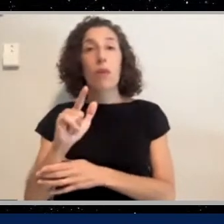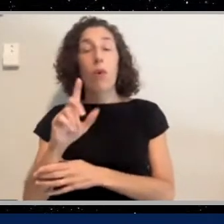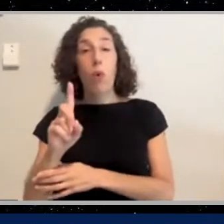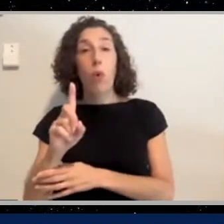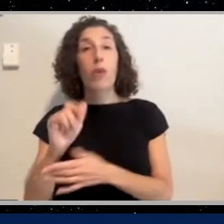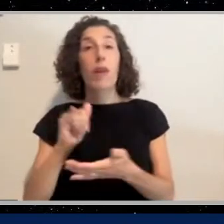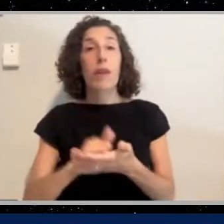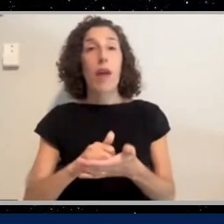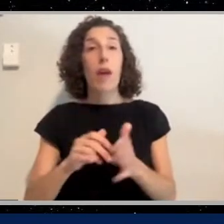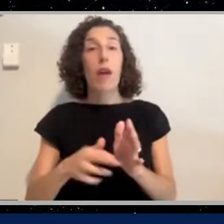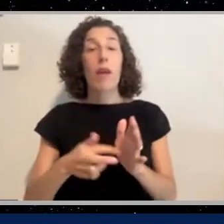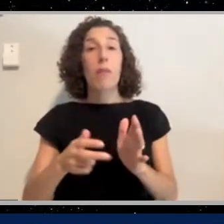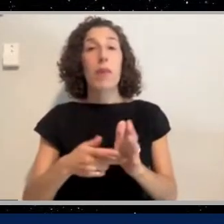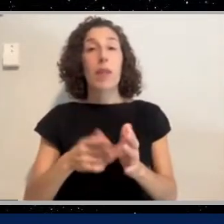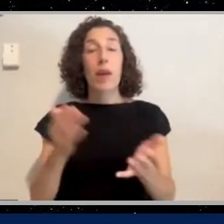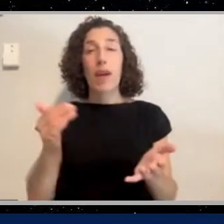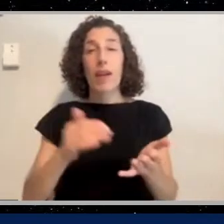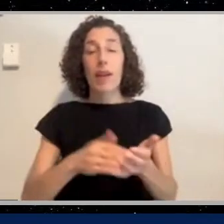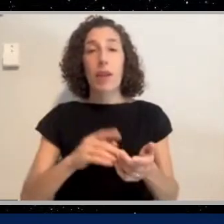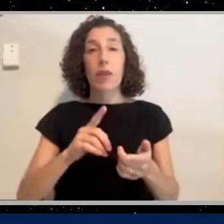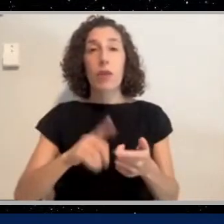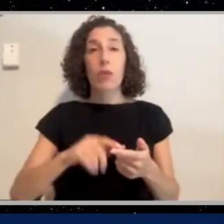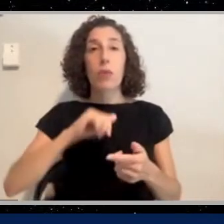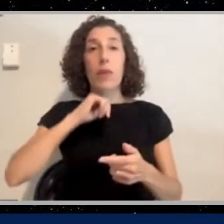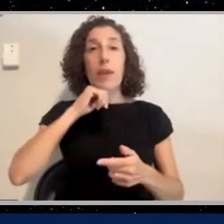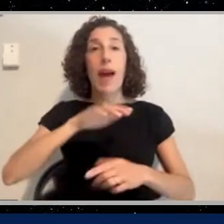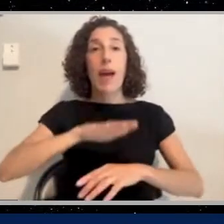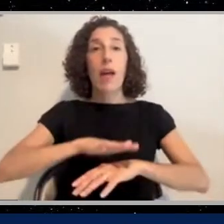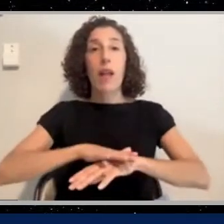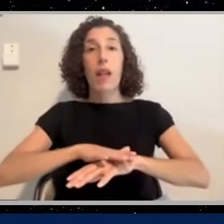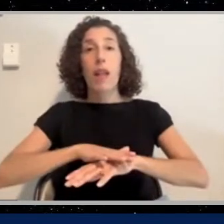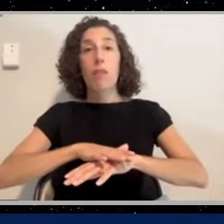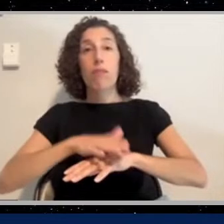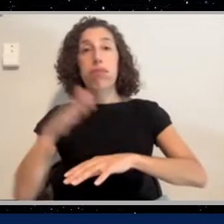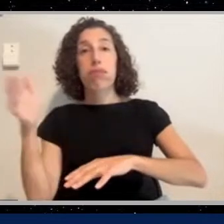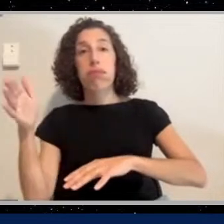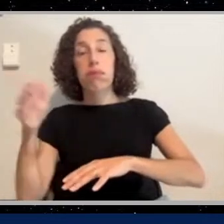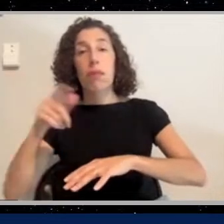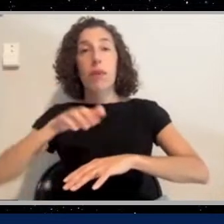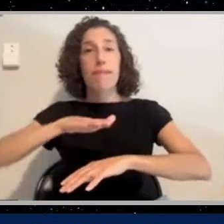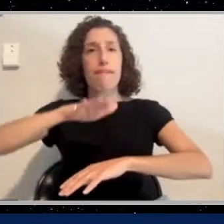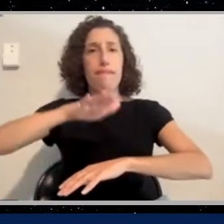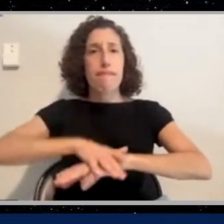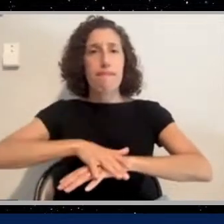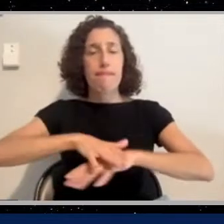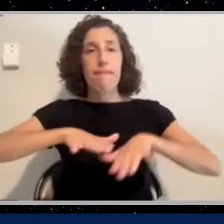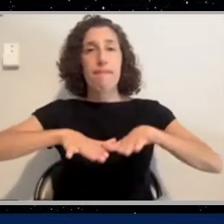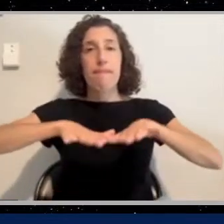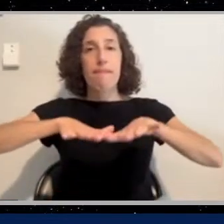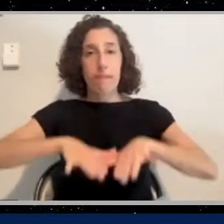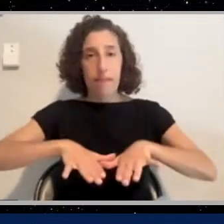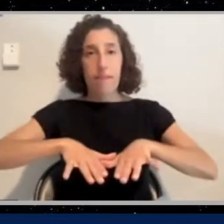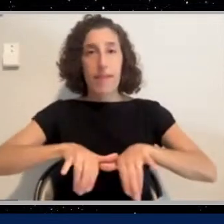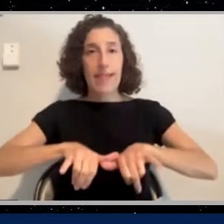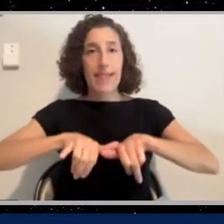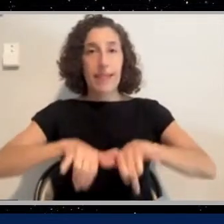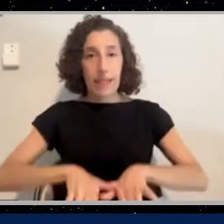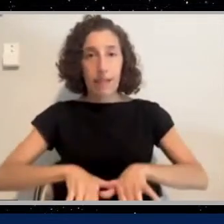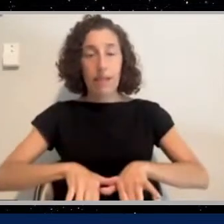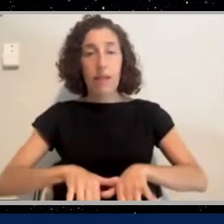either, say if it was on a space flight, work in a glove box or anything for that matter, just where you need to stay still and use your arms.